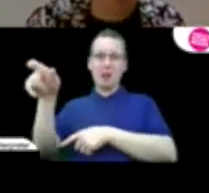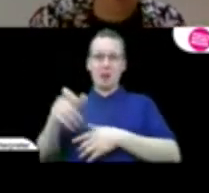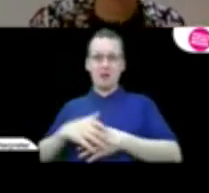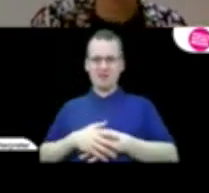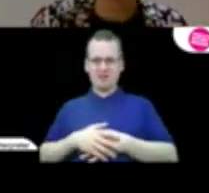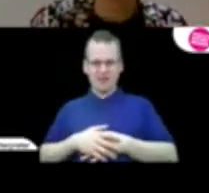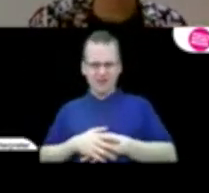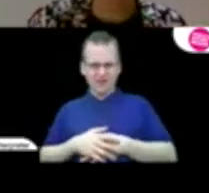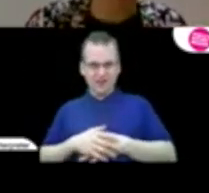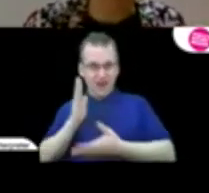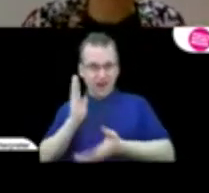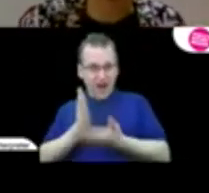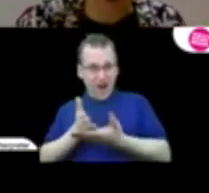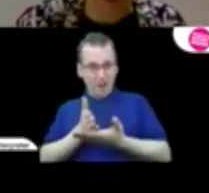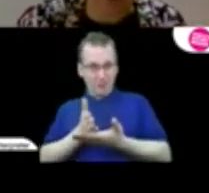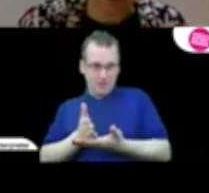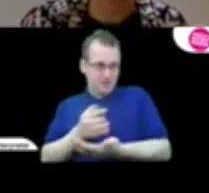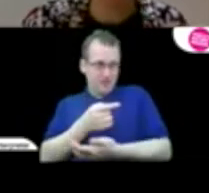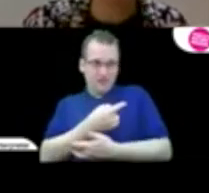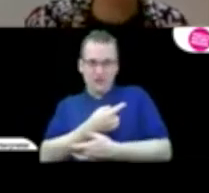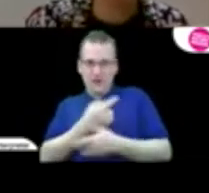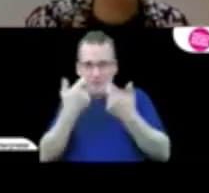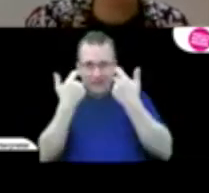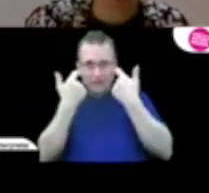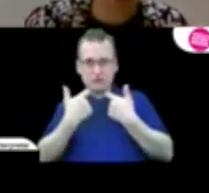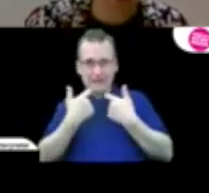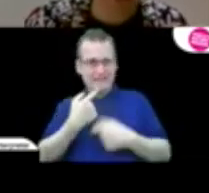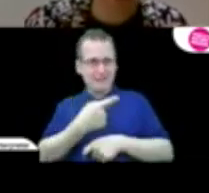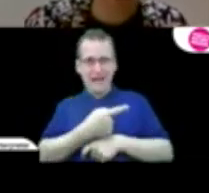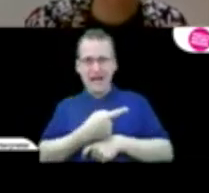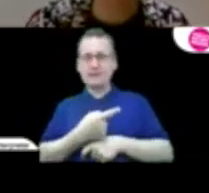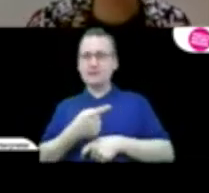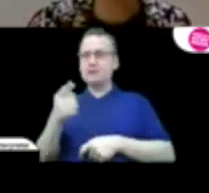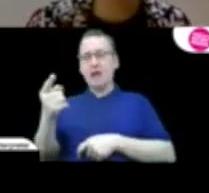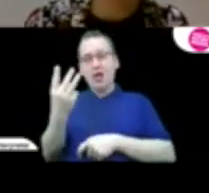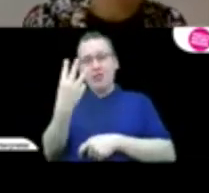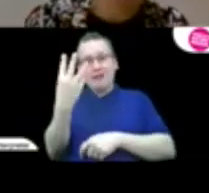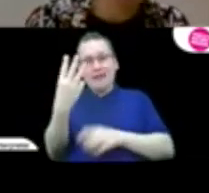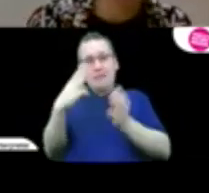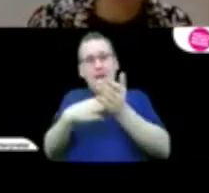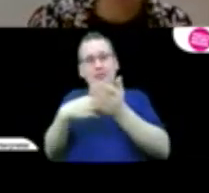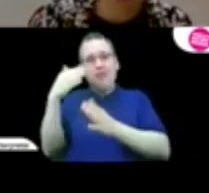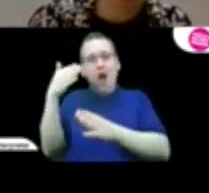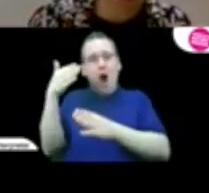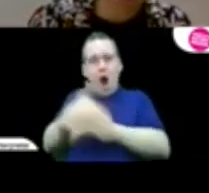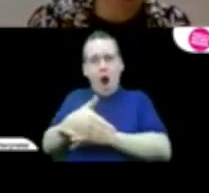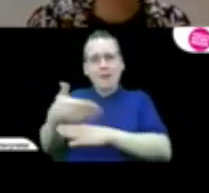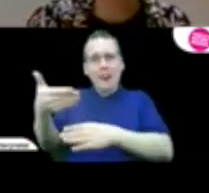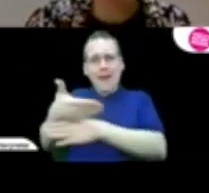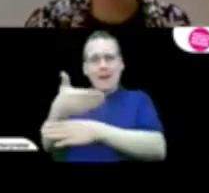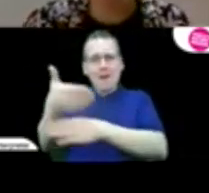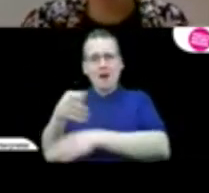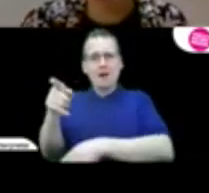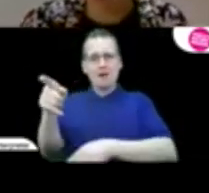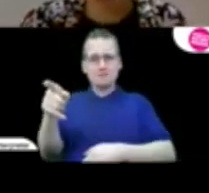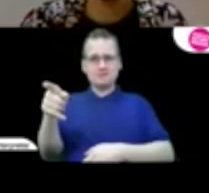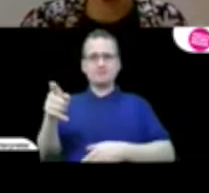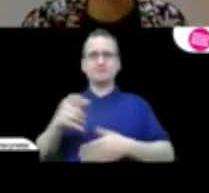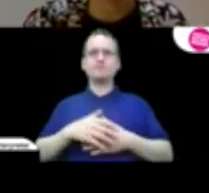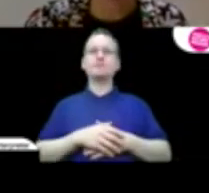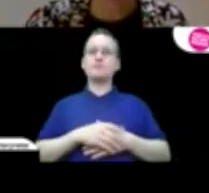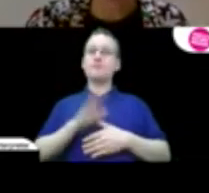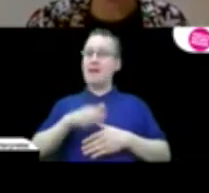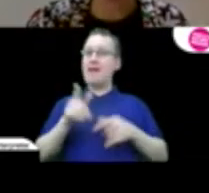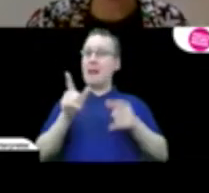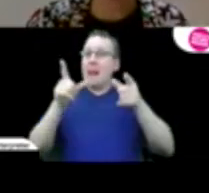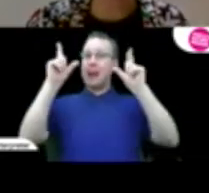from. John was sentenced to 3 months hard labour. And a couple of weeks later, the landlord